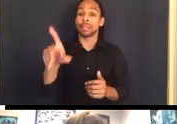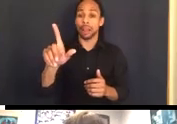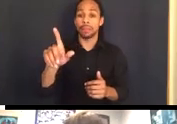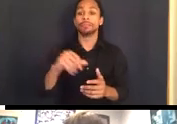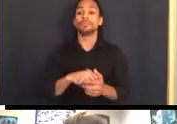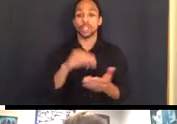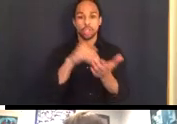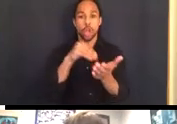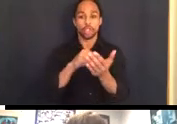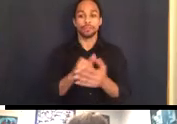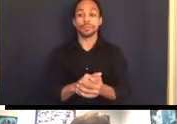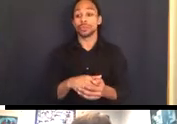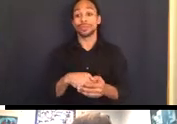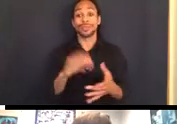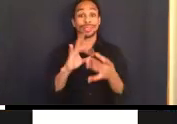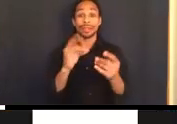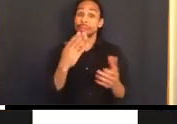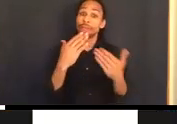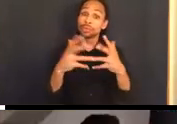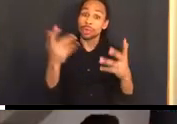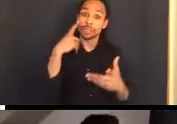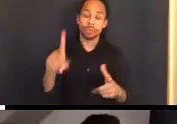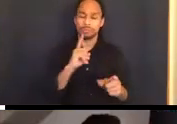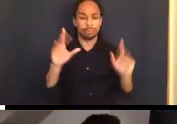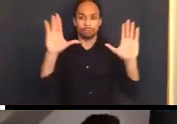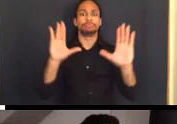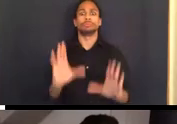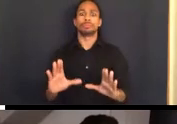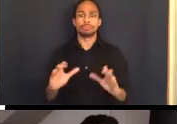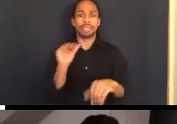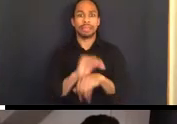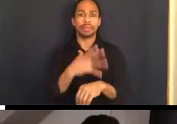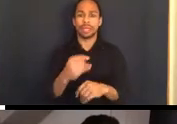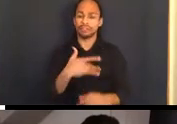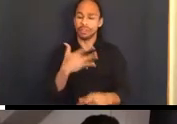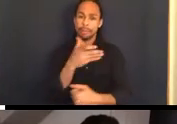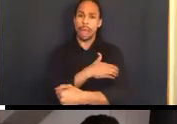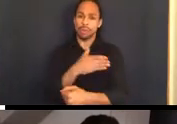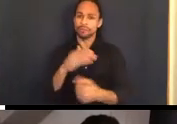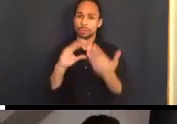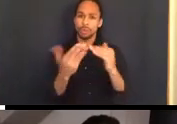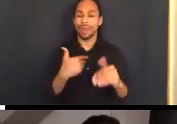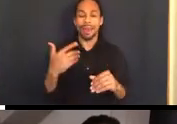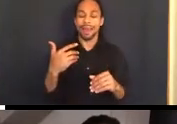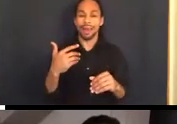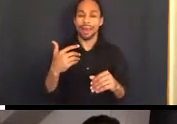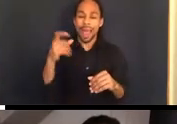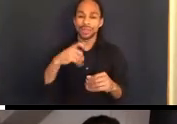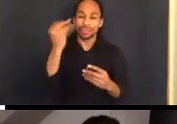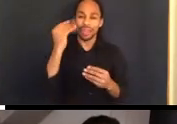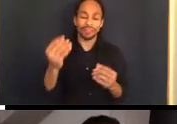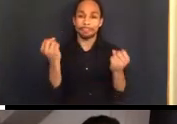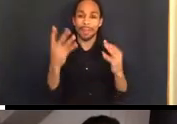remarkable, powerful evening, and just feeling the power of community. As everybody was speaking, I couldn't help but think of the multiple layers